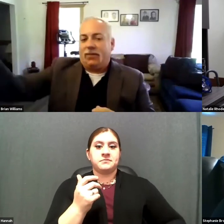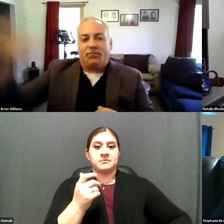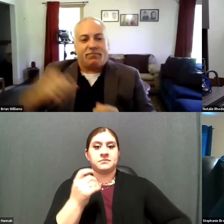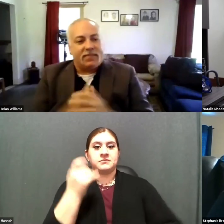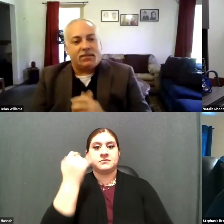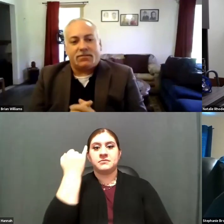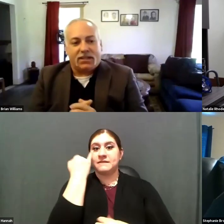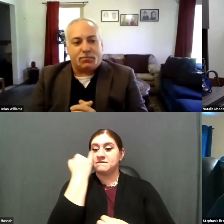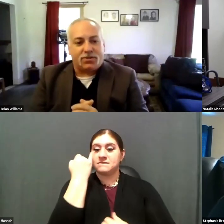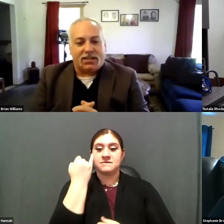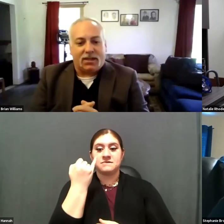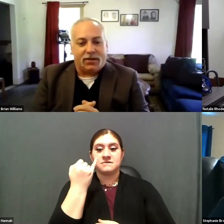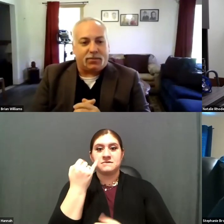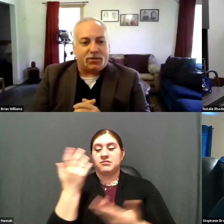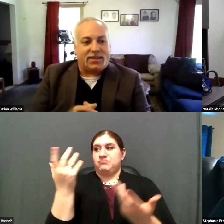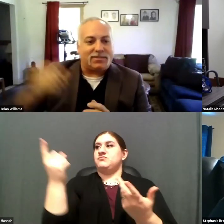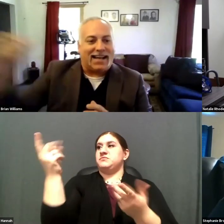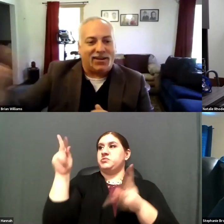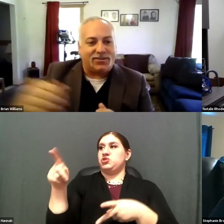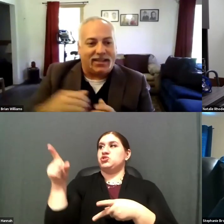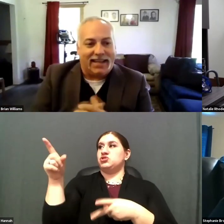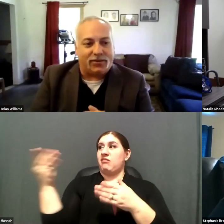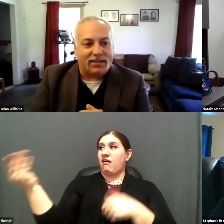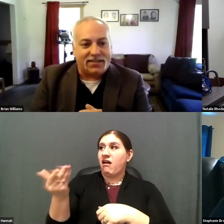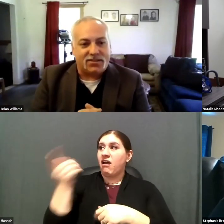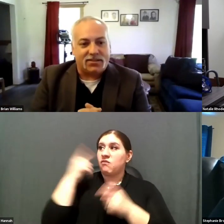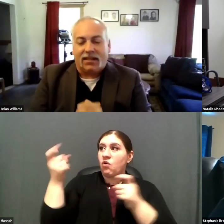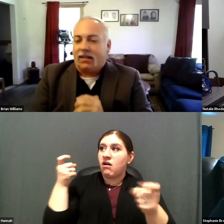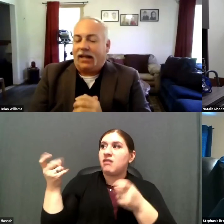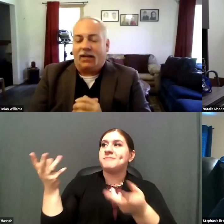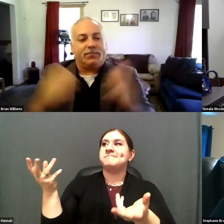well, this person up here, this person that was hired to handle this,